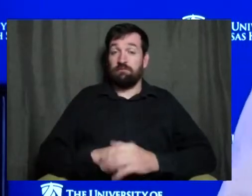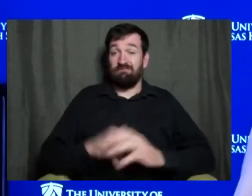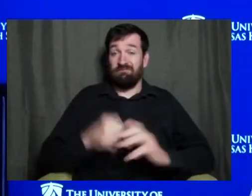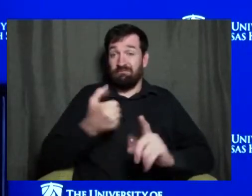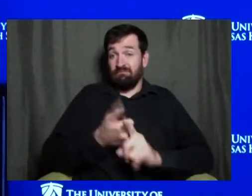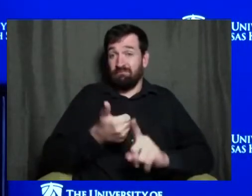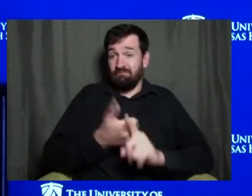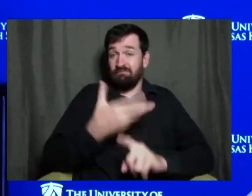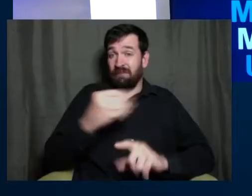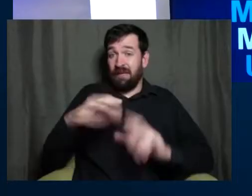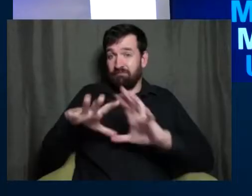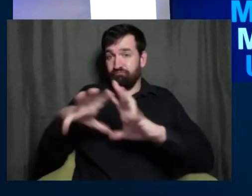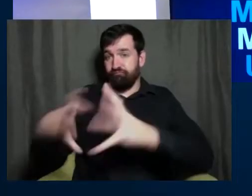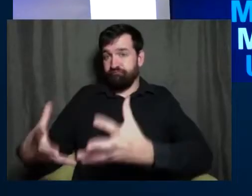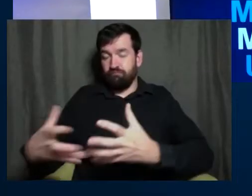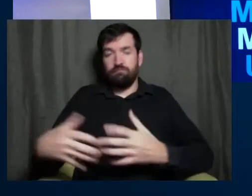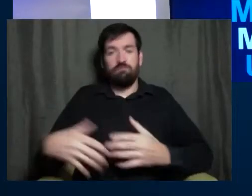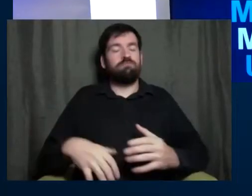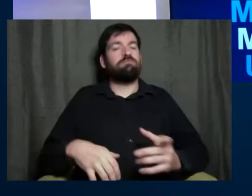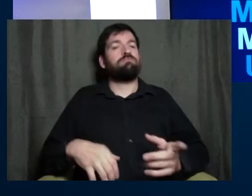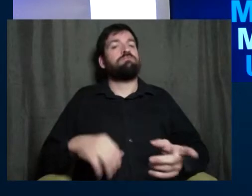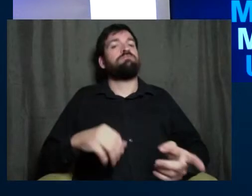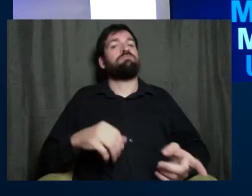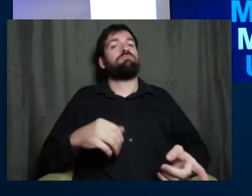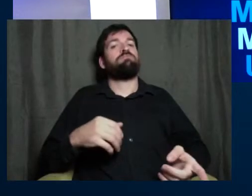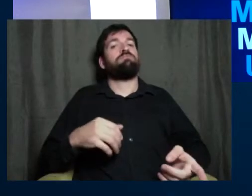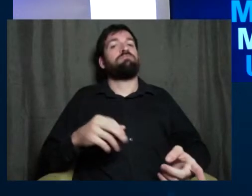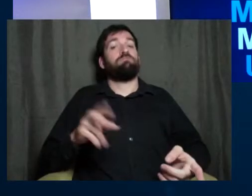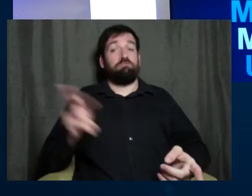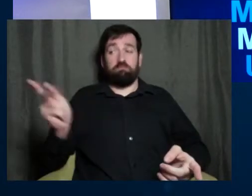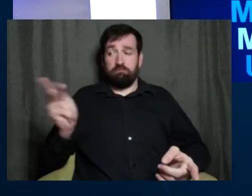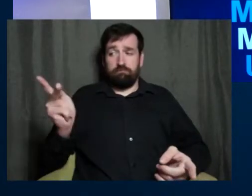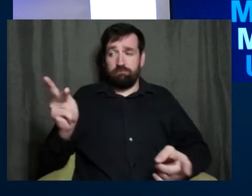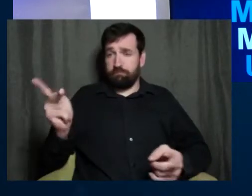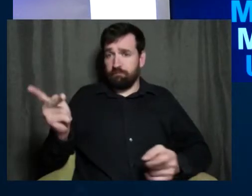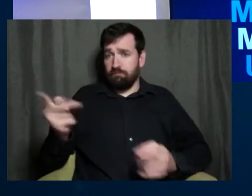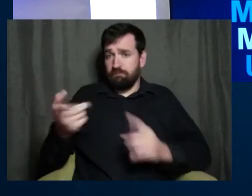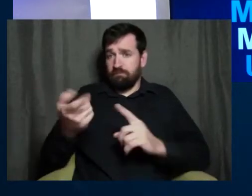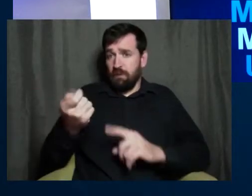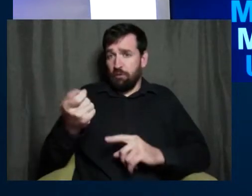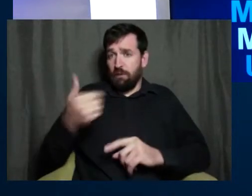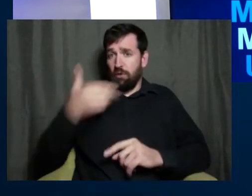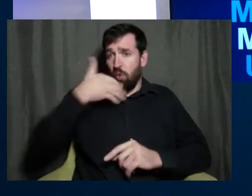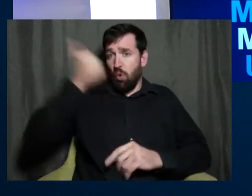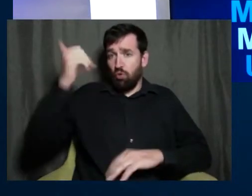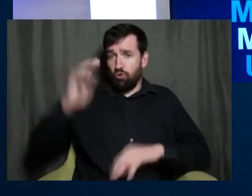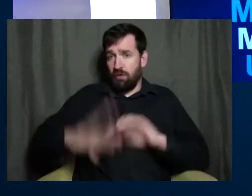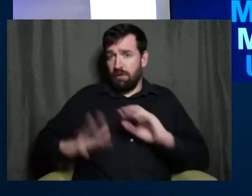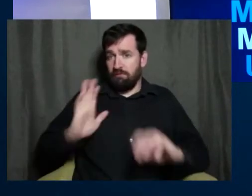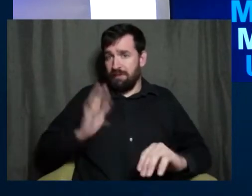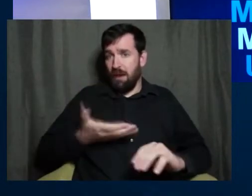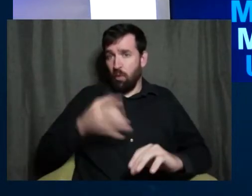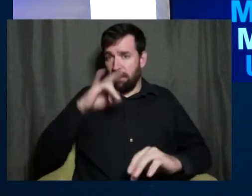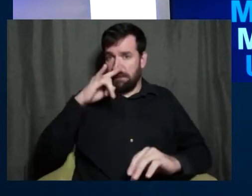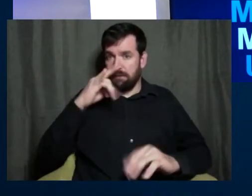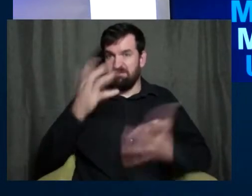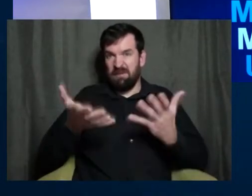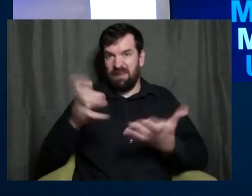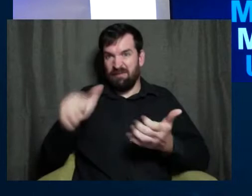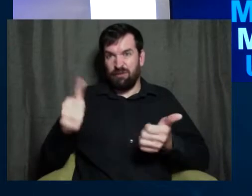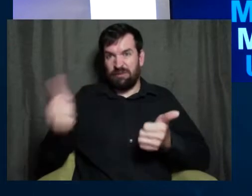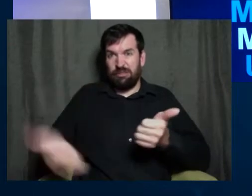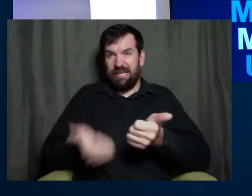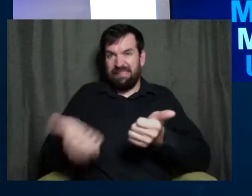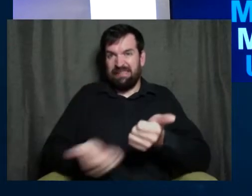bubbles. So Wyatt and Caroline are a little bit older than our kids. Yep. Yeah. We might have to chase them around the doctor's office a little bit.